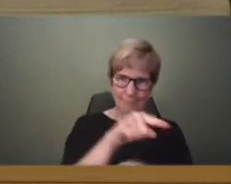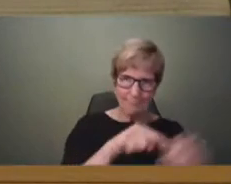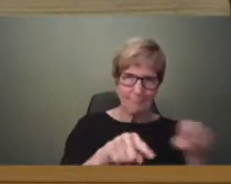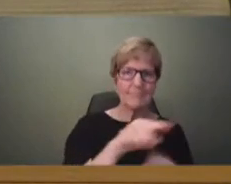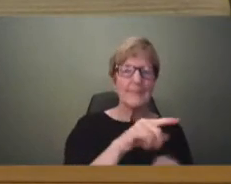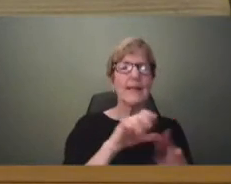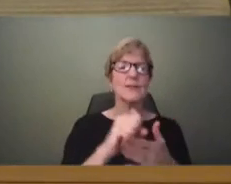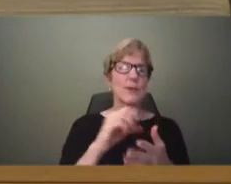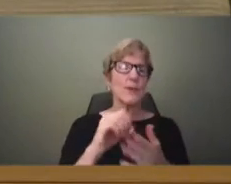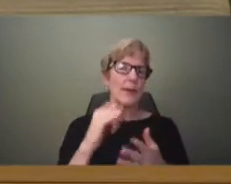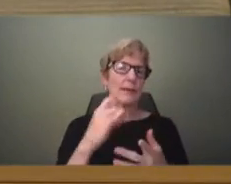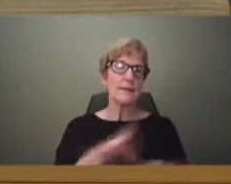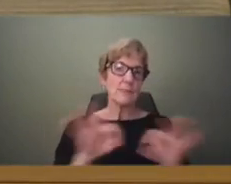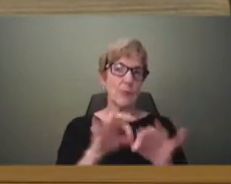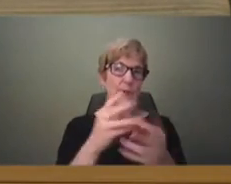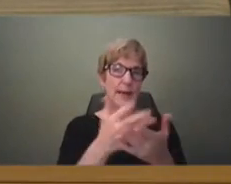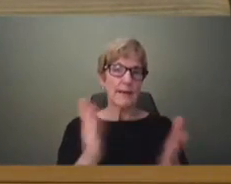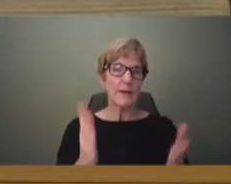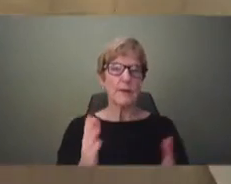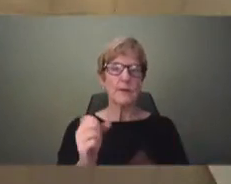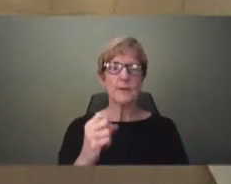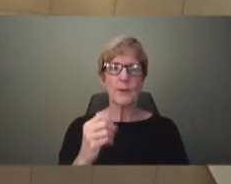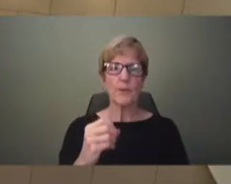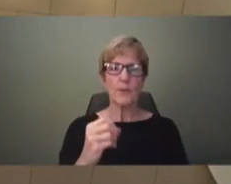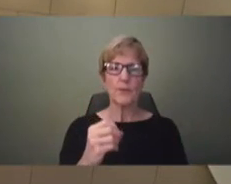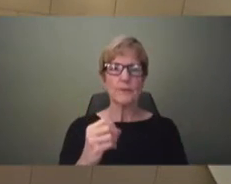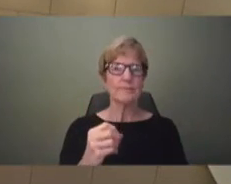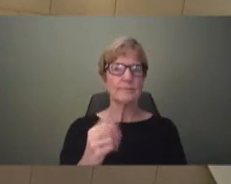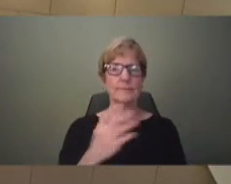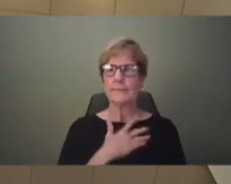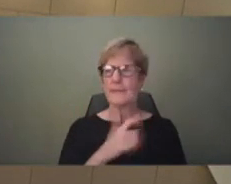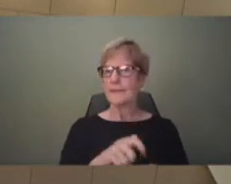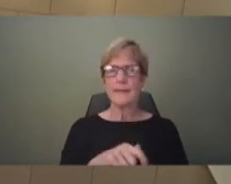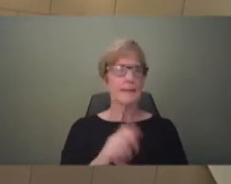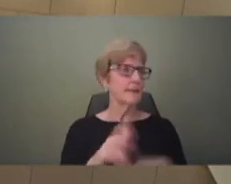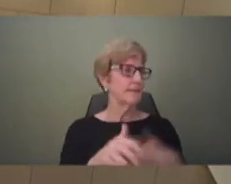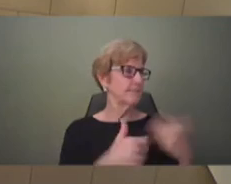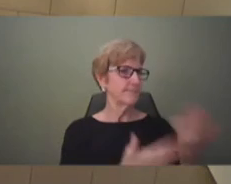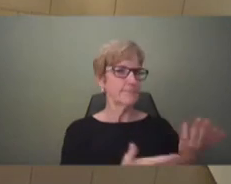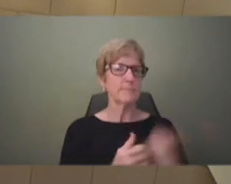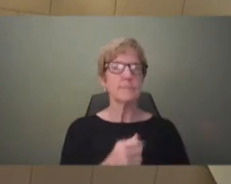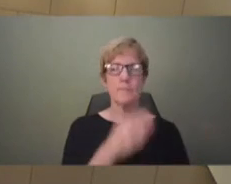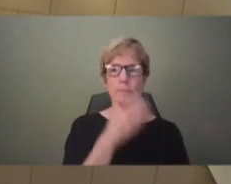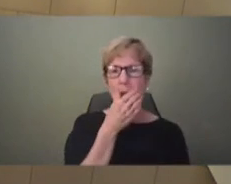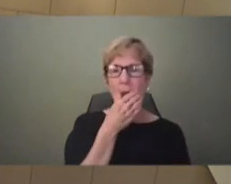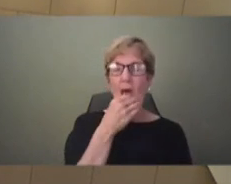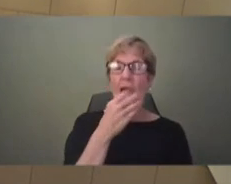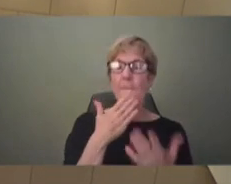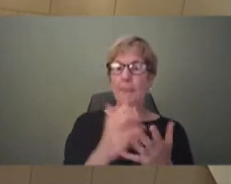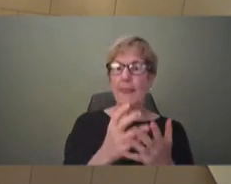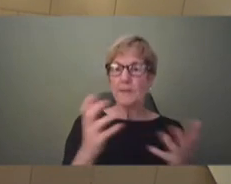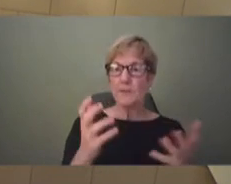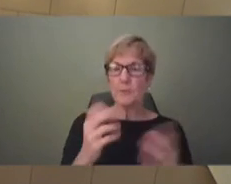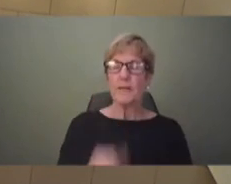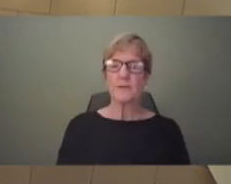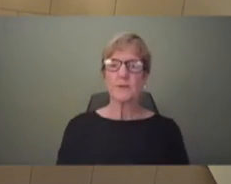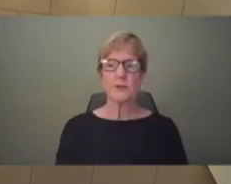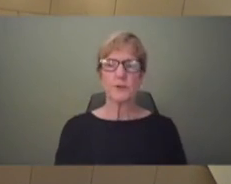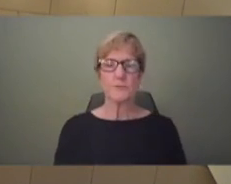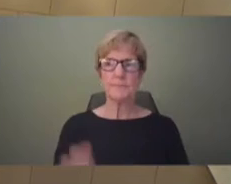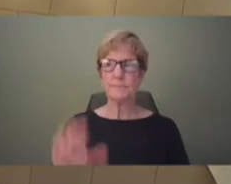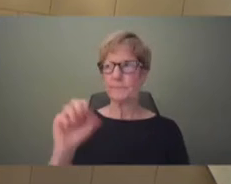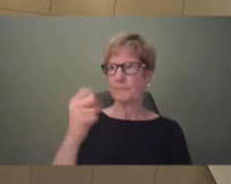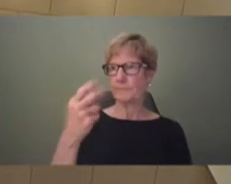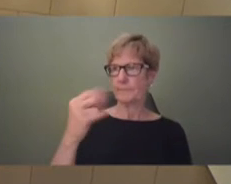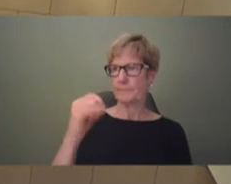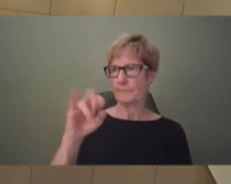just uh pop back up here in a minute and give away the rest of my time thank you very much um shley Bay B um you